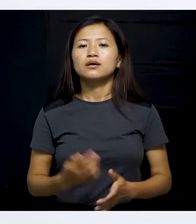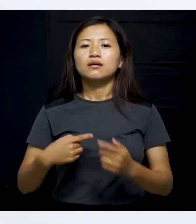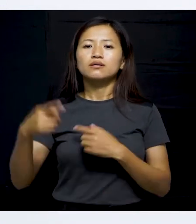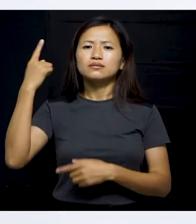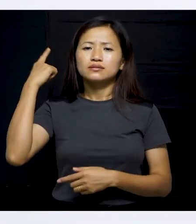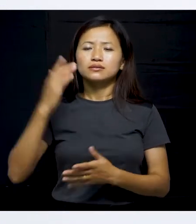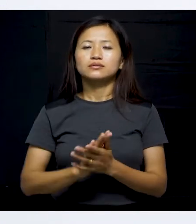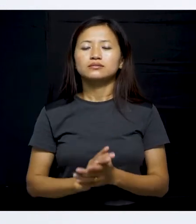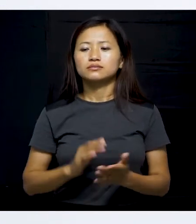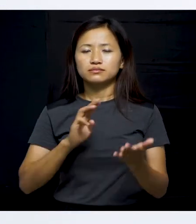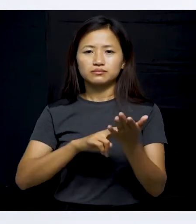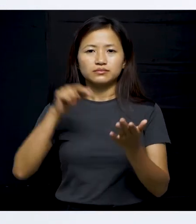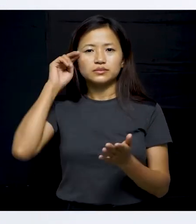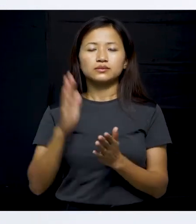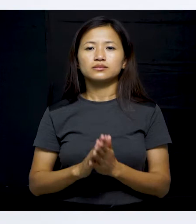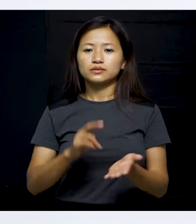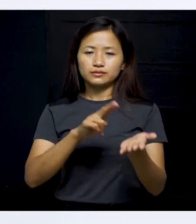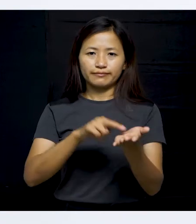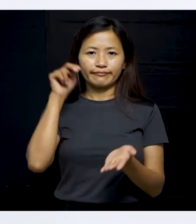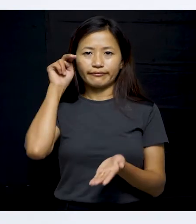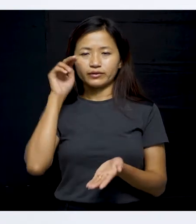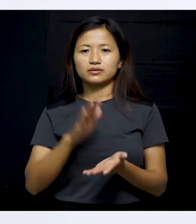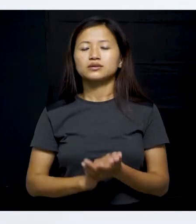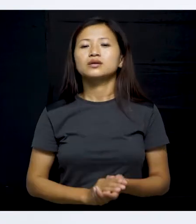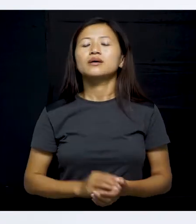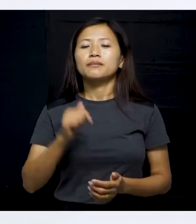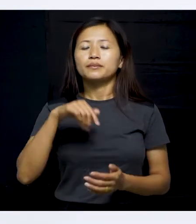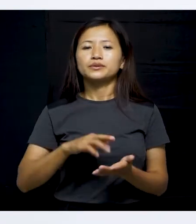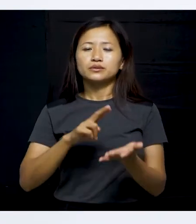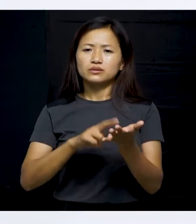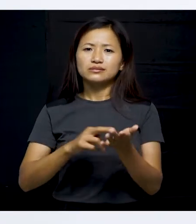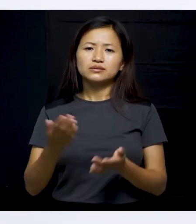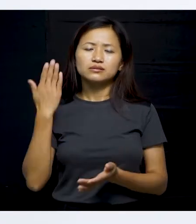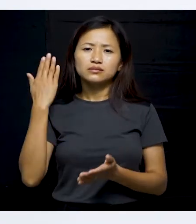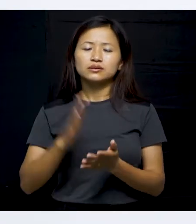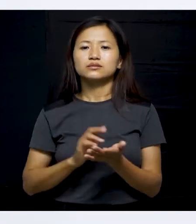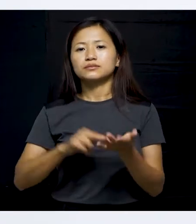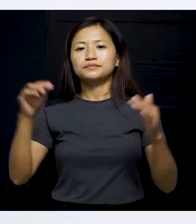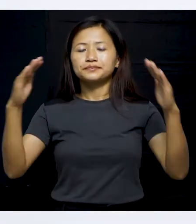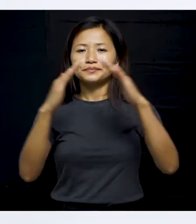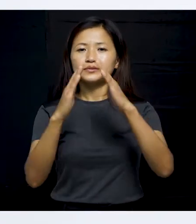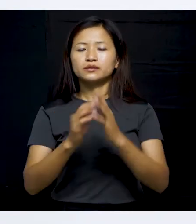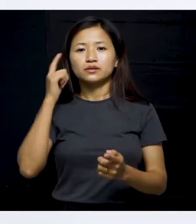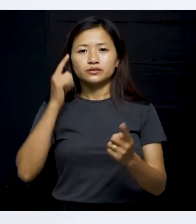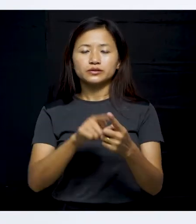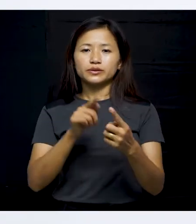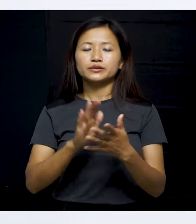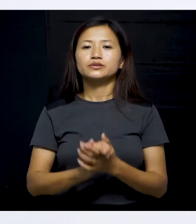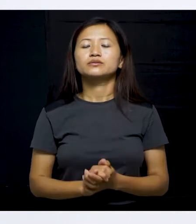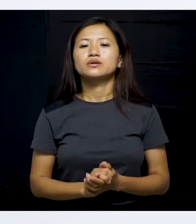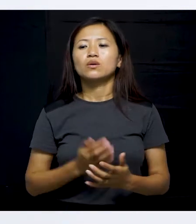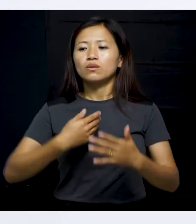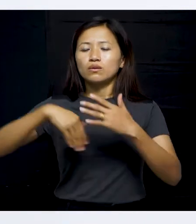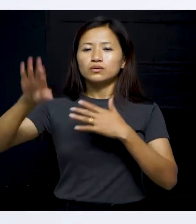Earlier, Nagaland was not known as Nagaland. It was known as Naga Hills. So he made an expedition. He traveled all